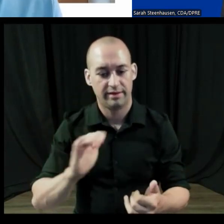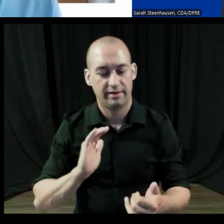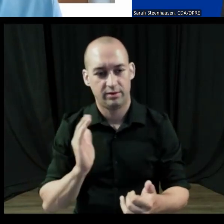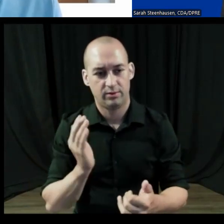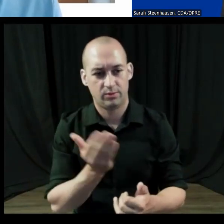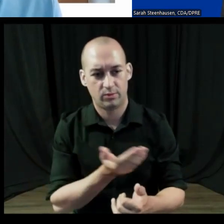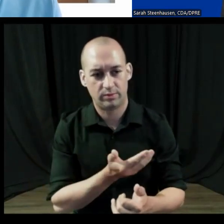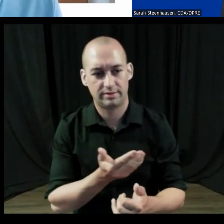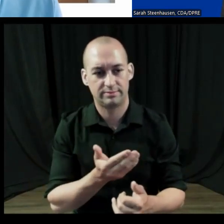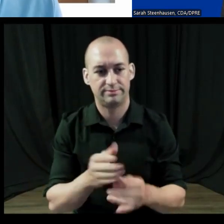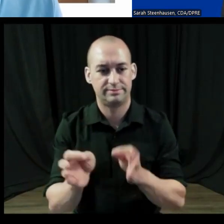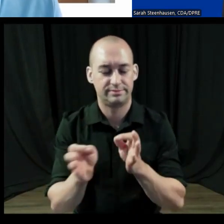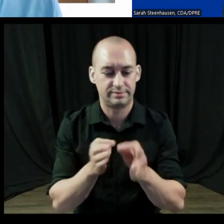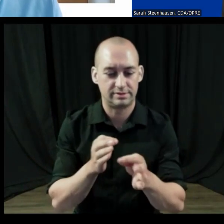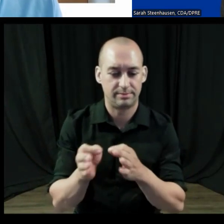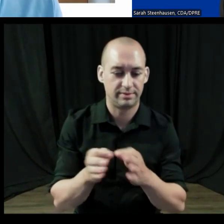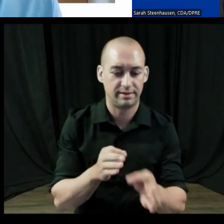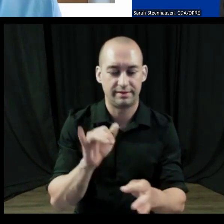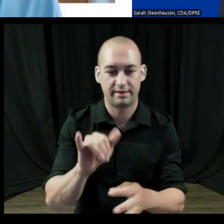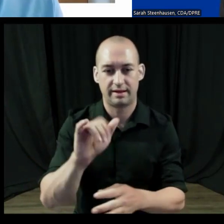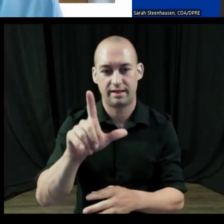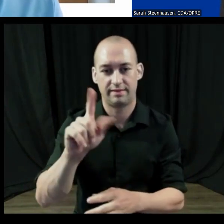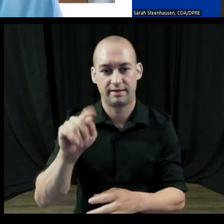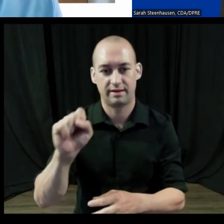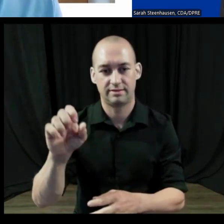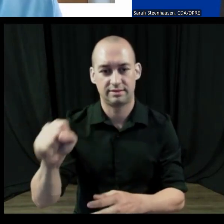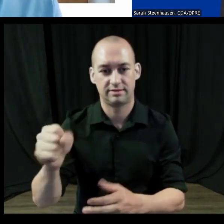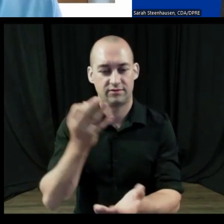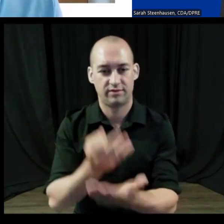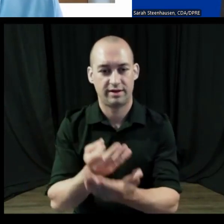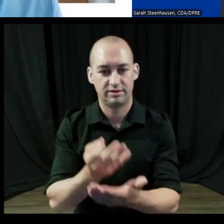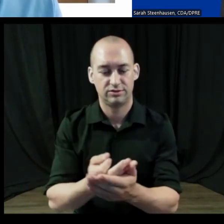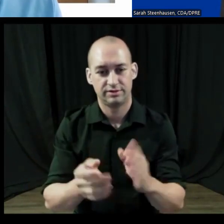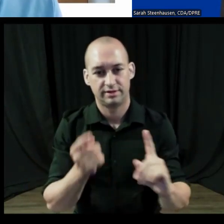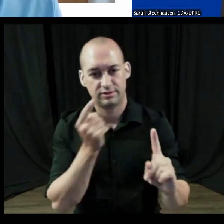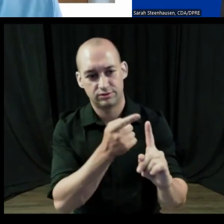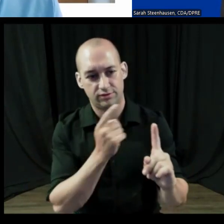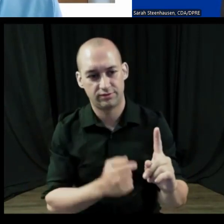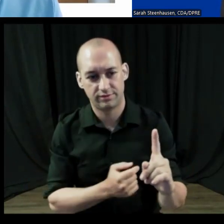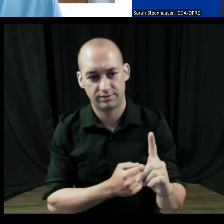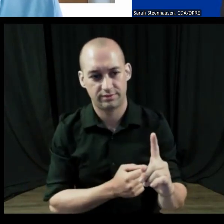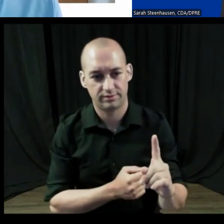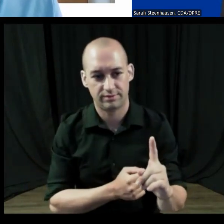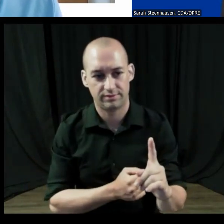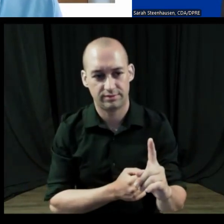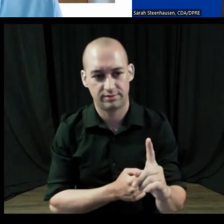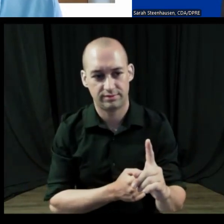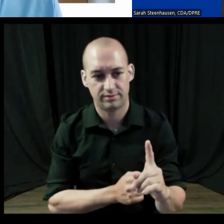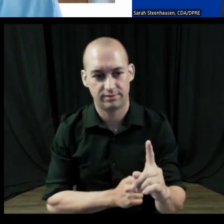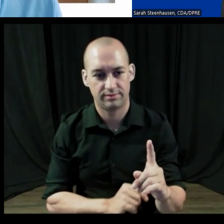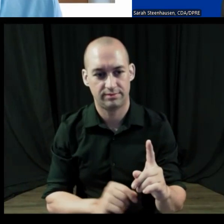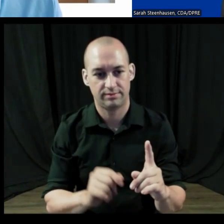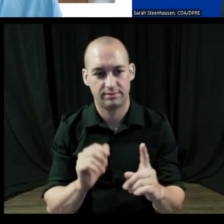we'll phrase this as the LTSS financing initiative, and we appreciate